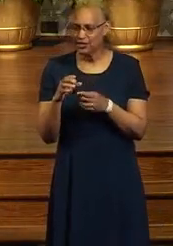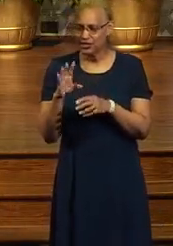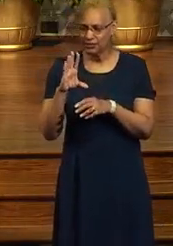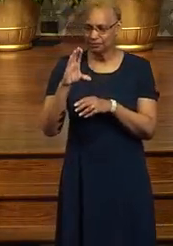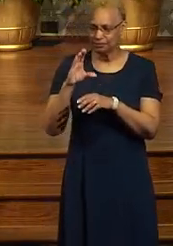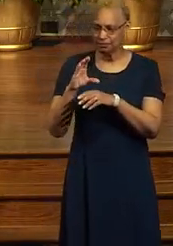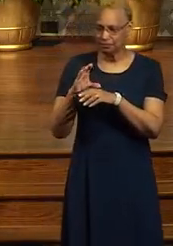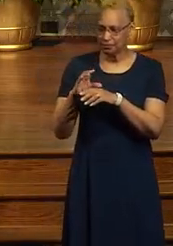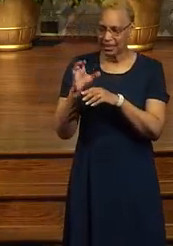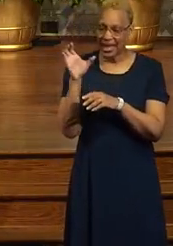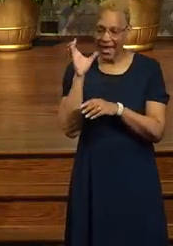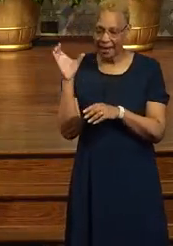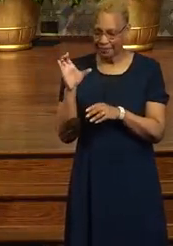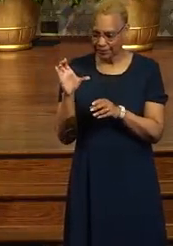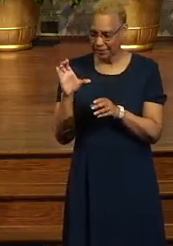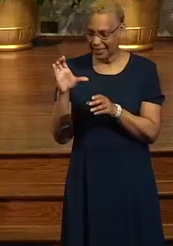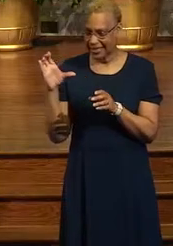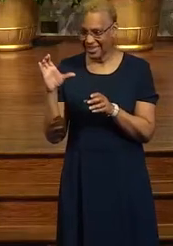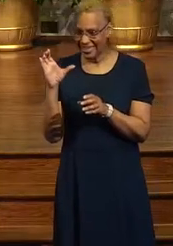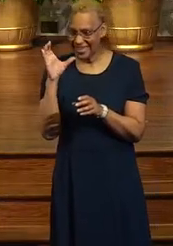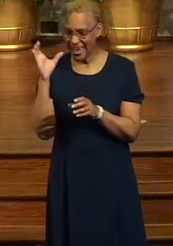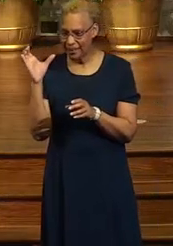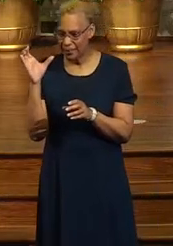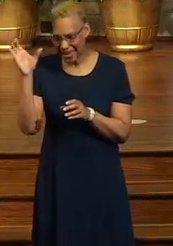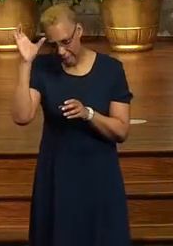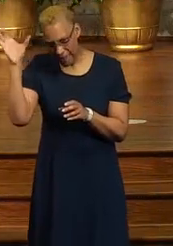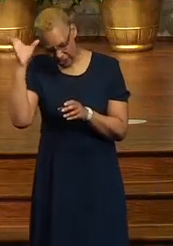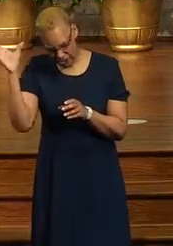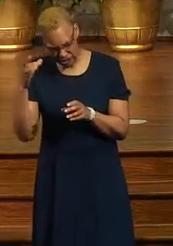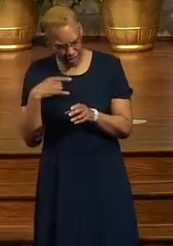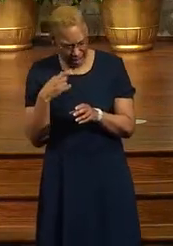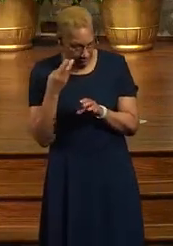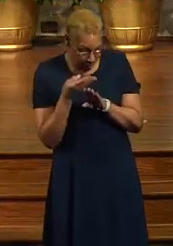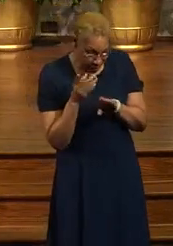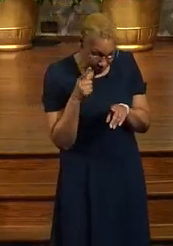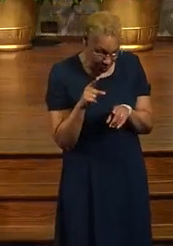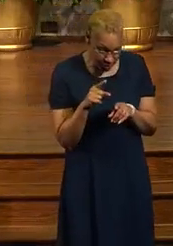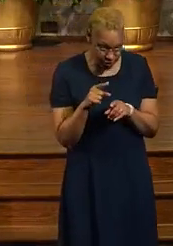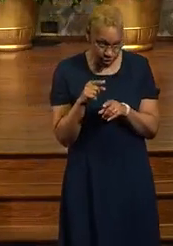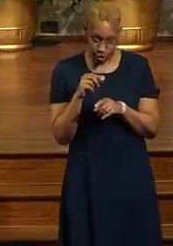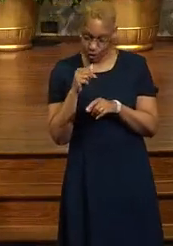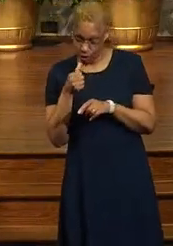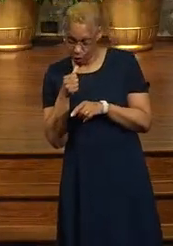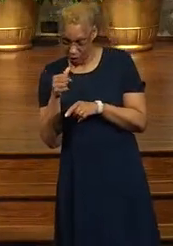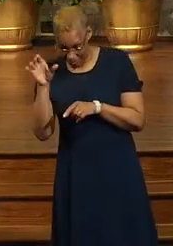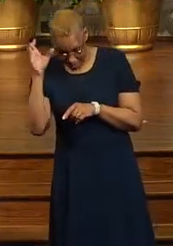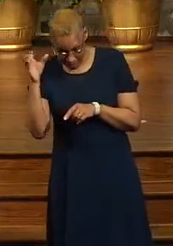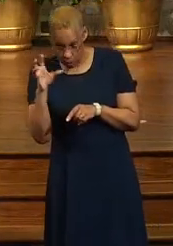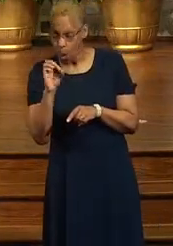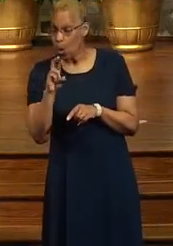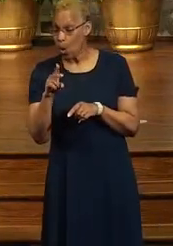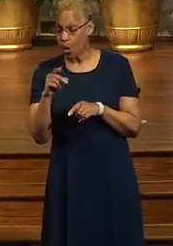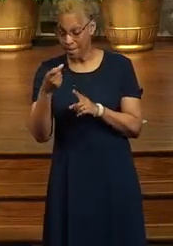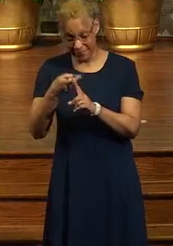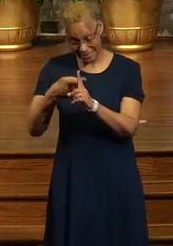I see you don't have this experience, I can tell. I would look for the bruised